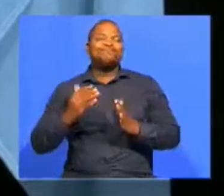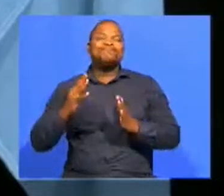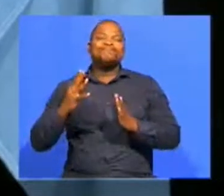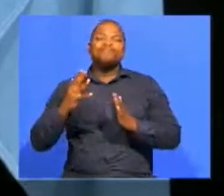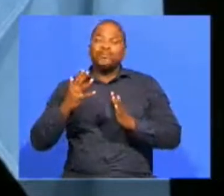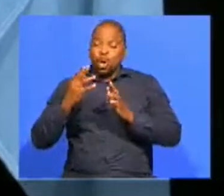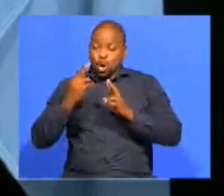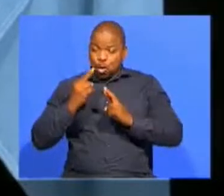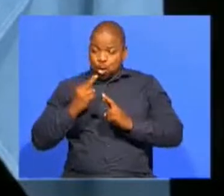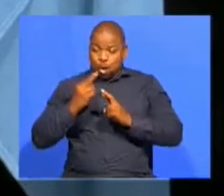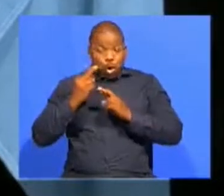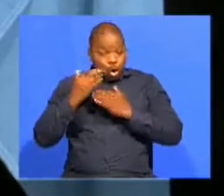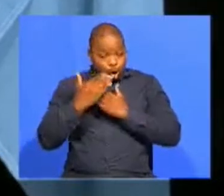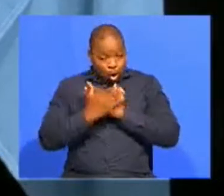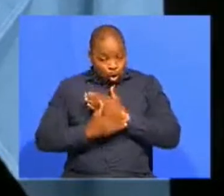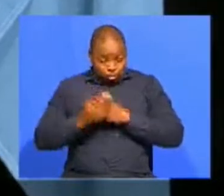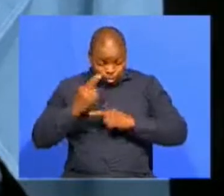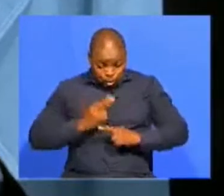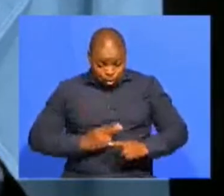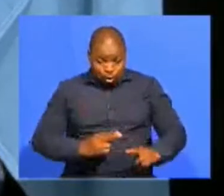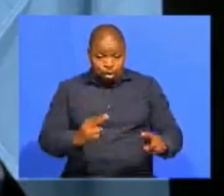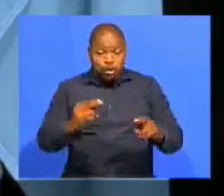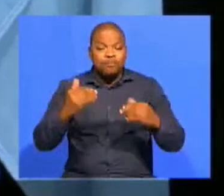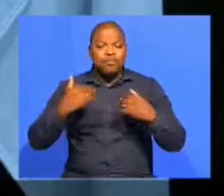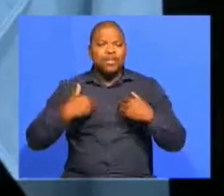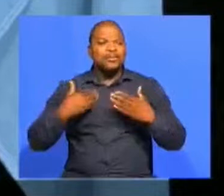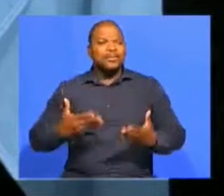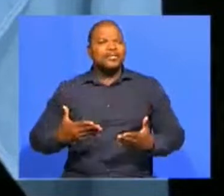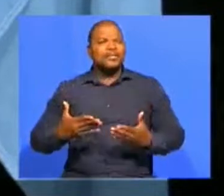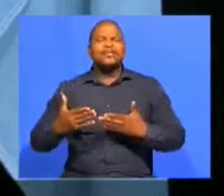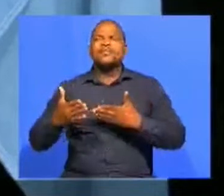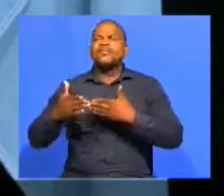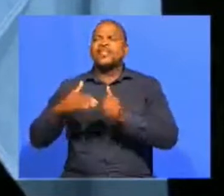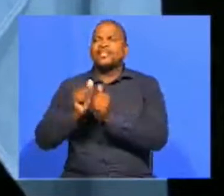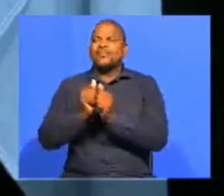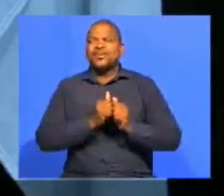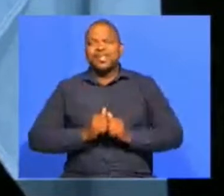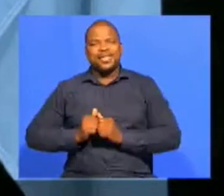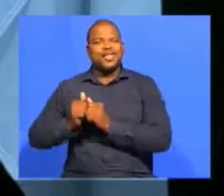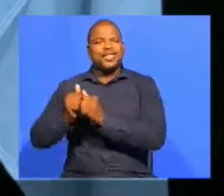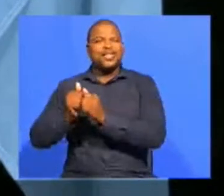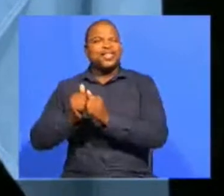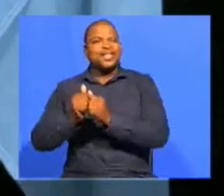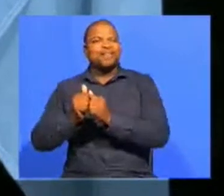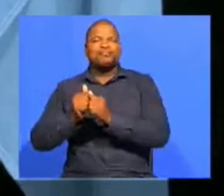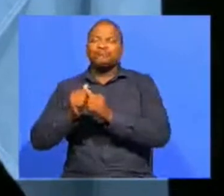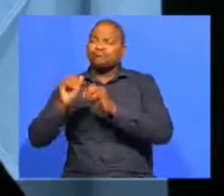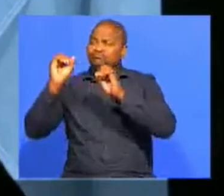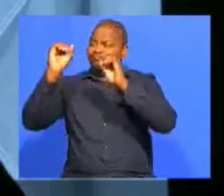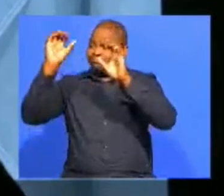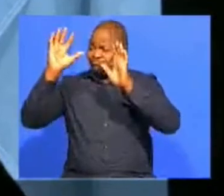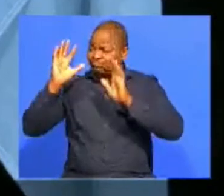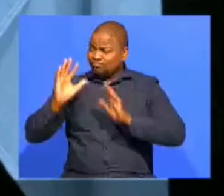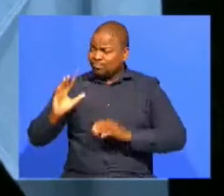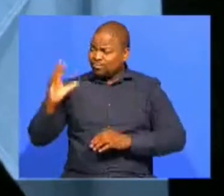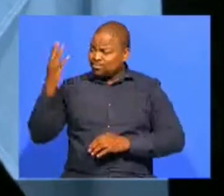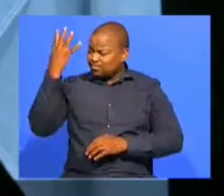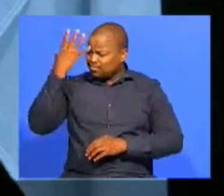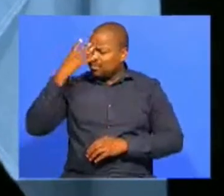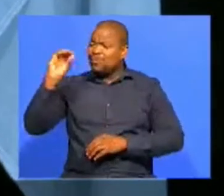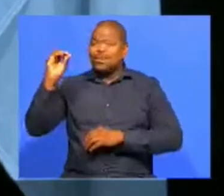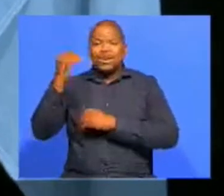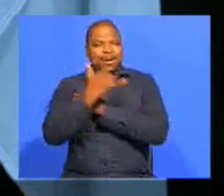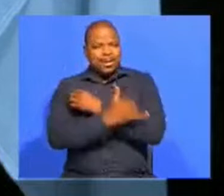of privilege to be here among friends in the vibrant and beautiful